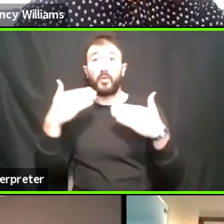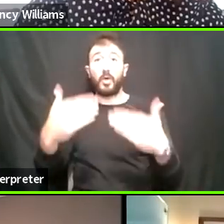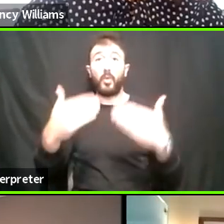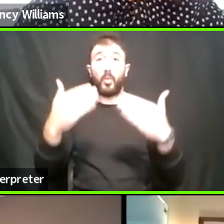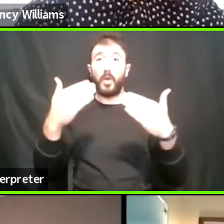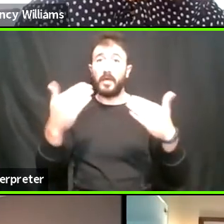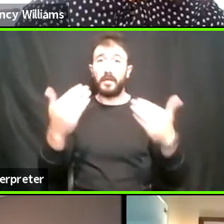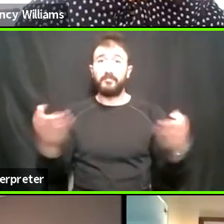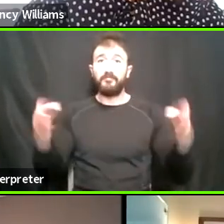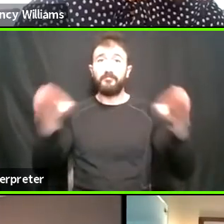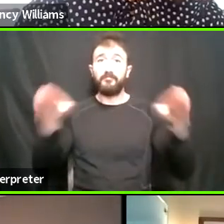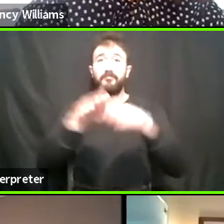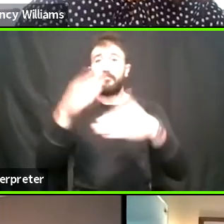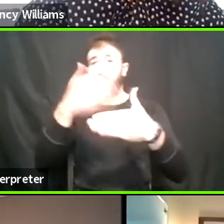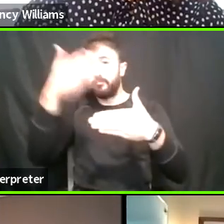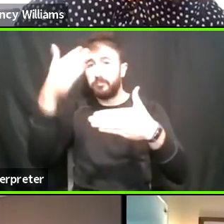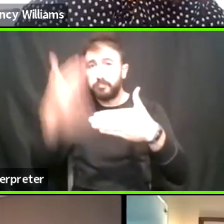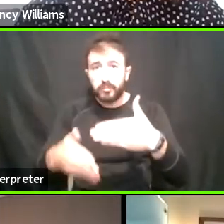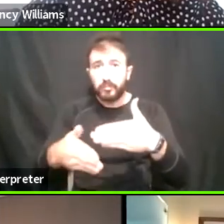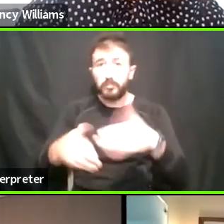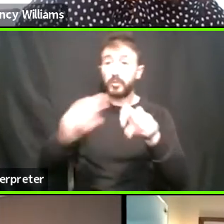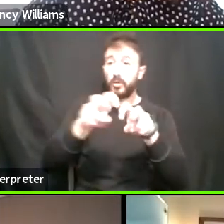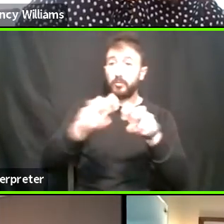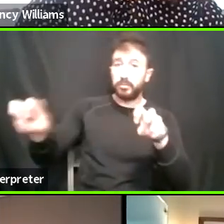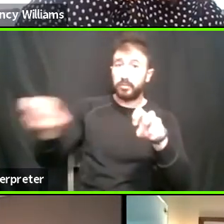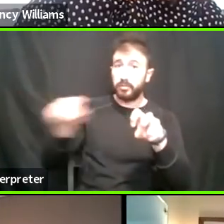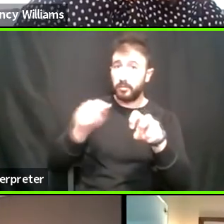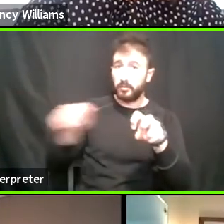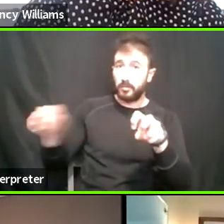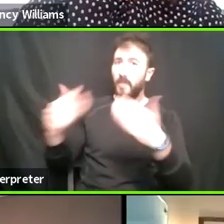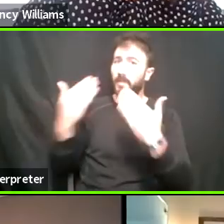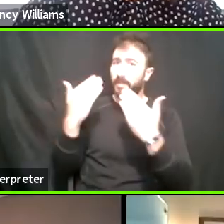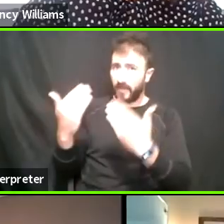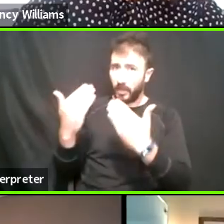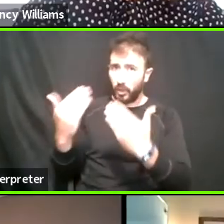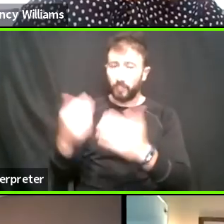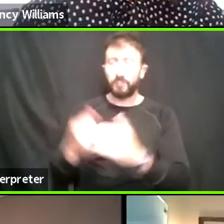thank the panelists for their participation. Thank our